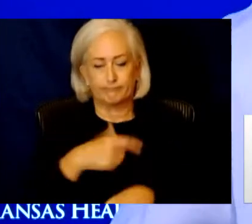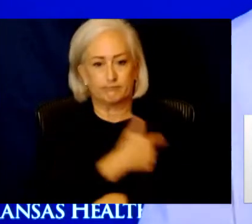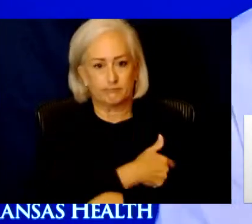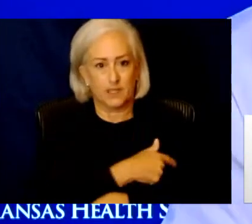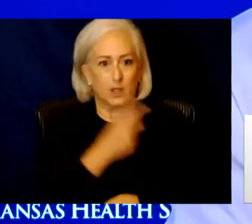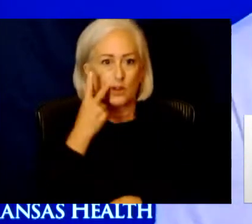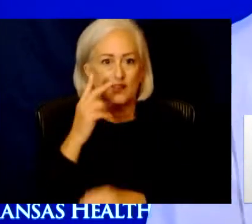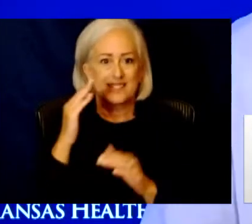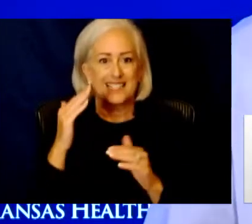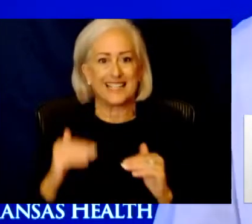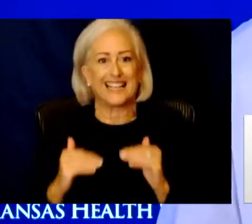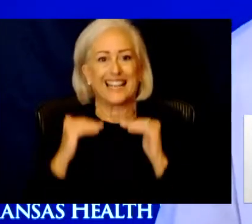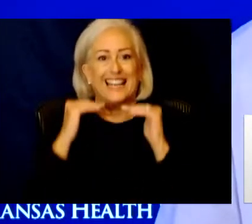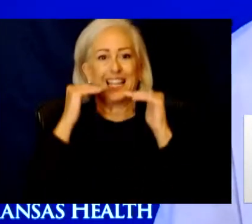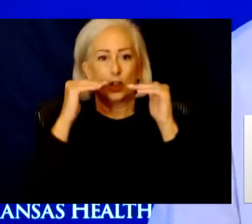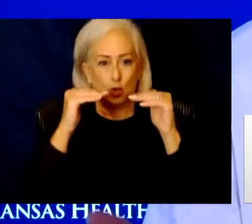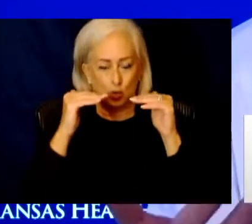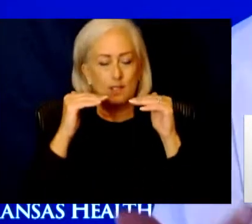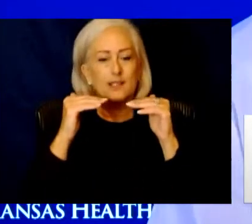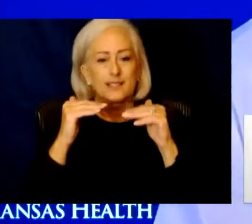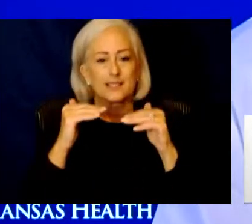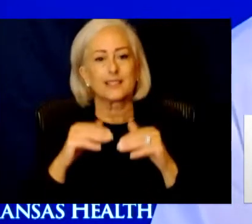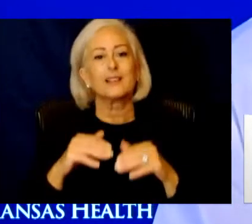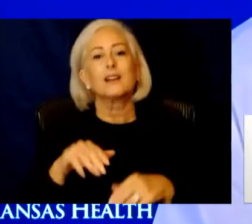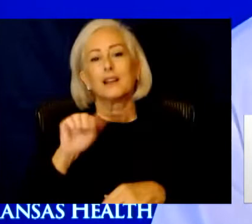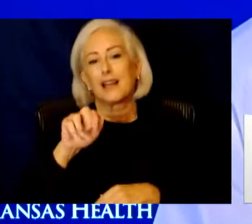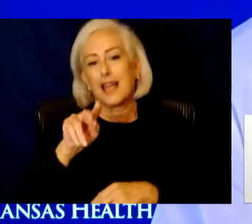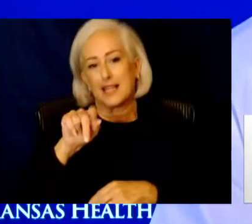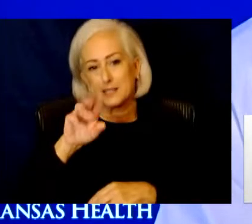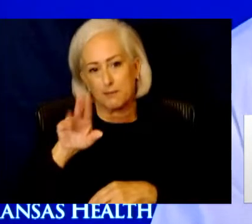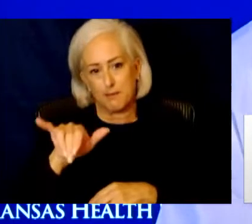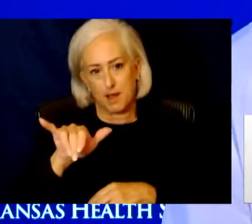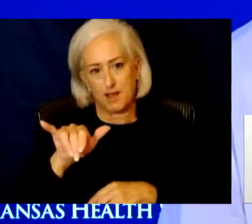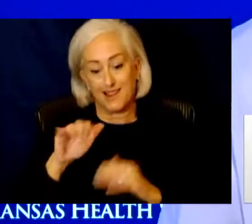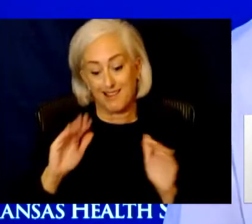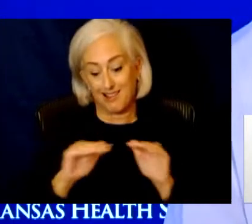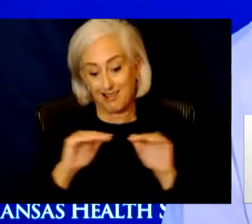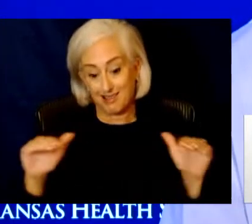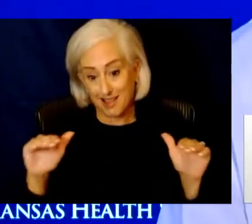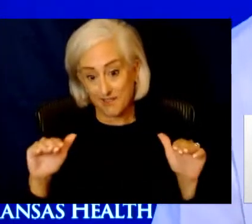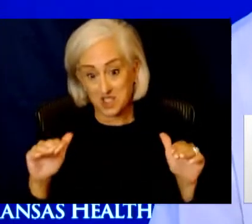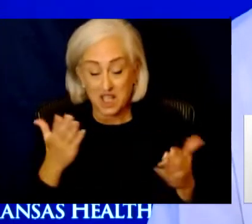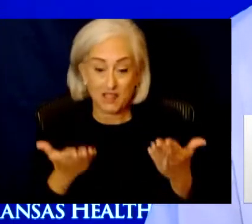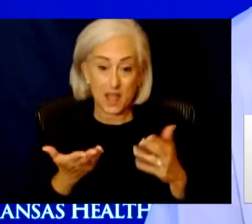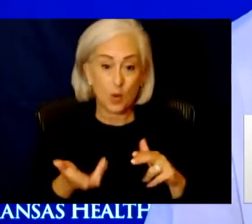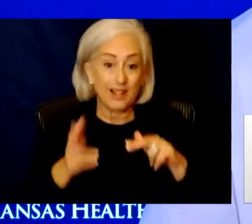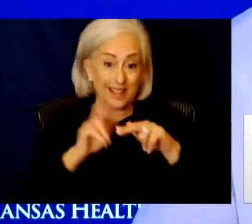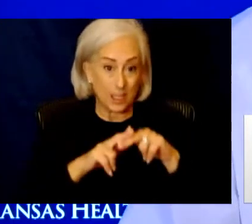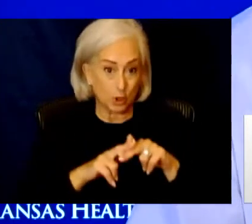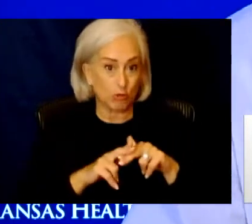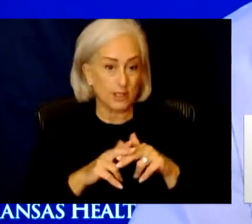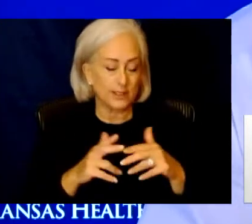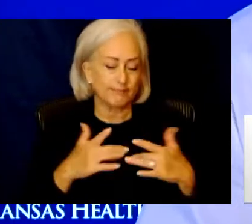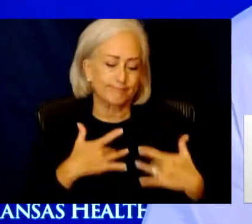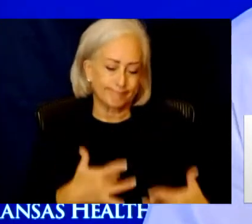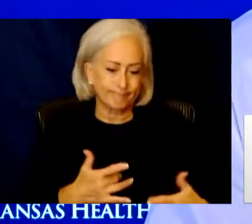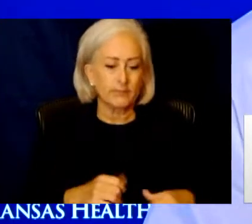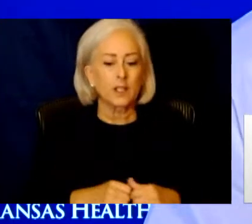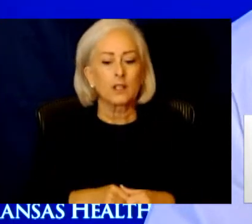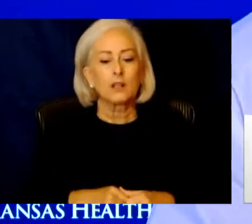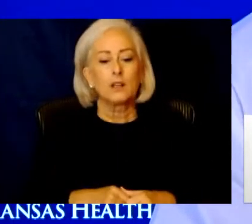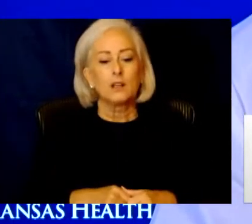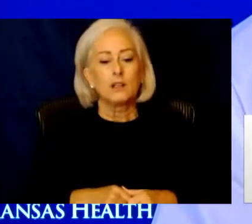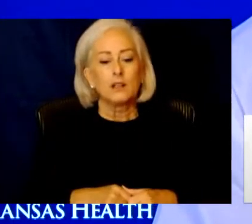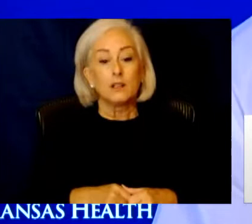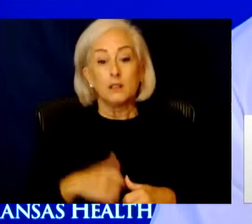levels. We suspect those antibody levels will decrease as normal immune function, normal antibody levels do. How much better, more